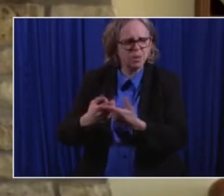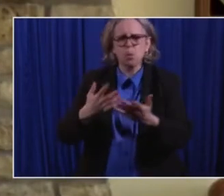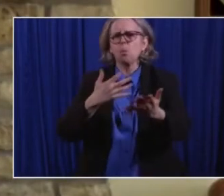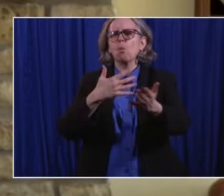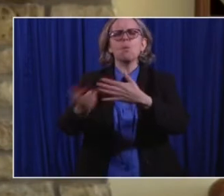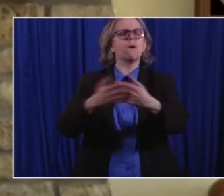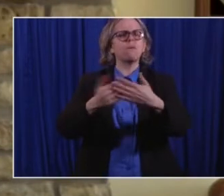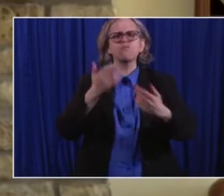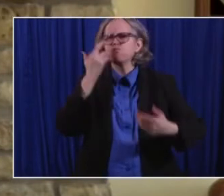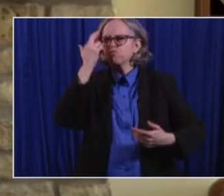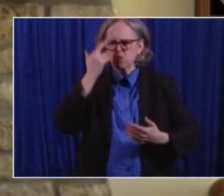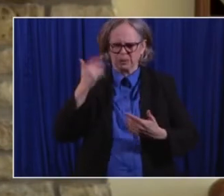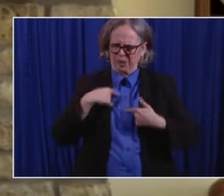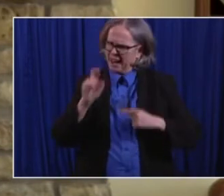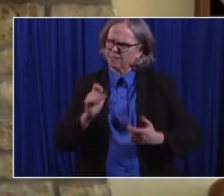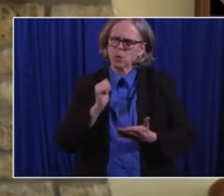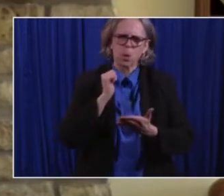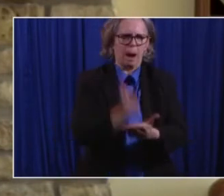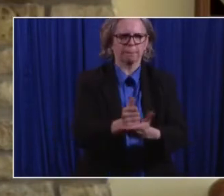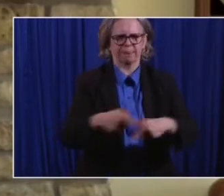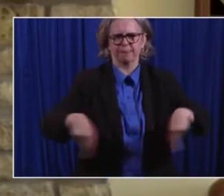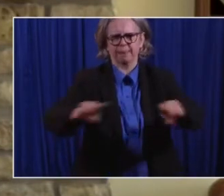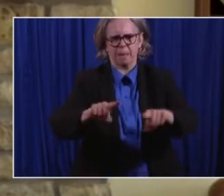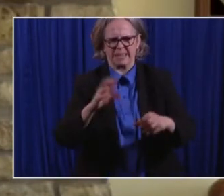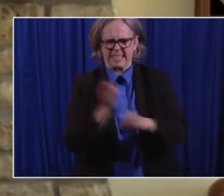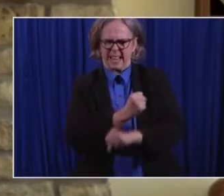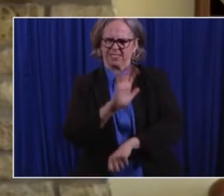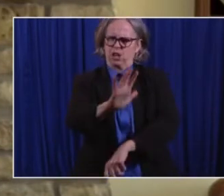So as we start back, I want to read